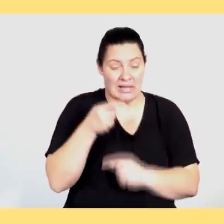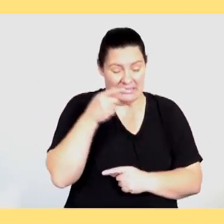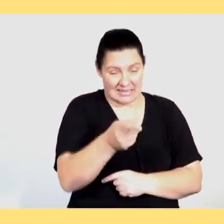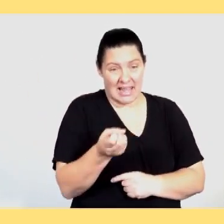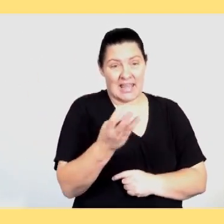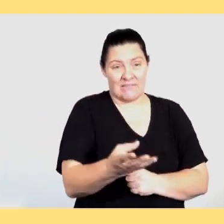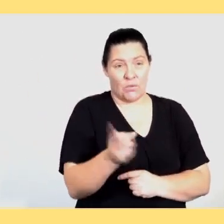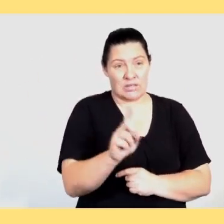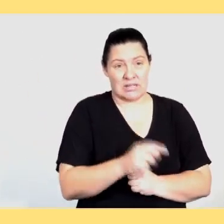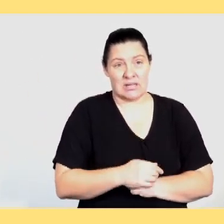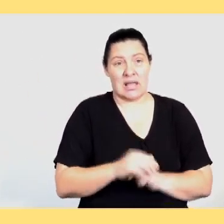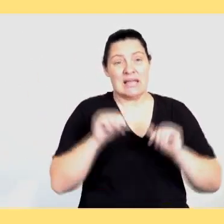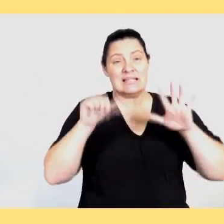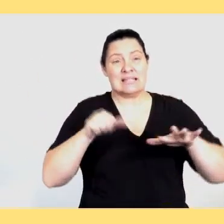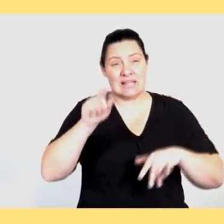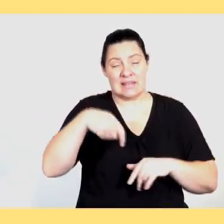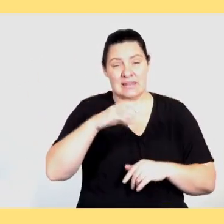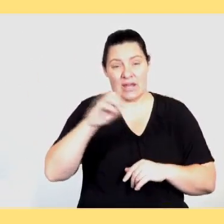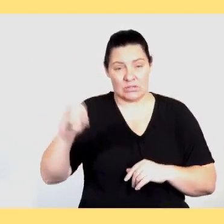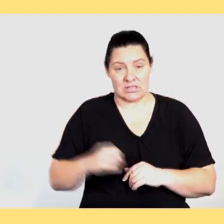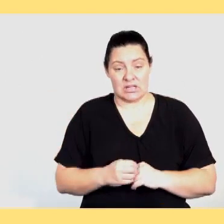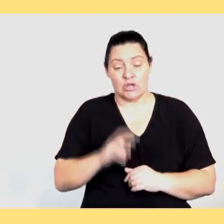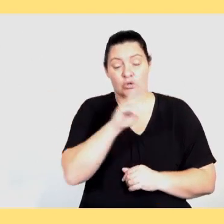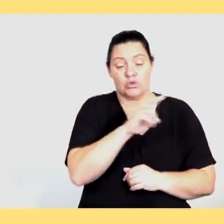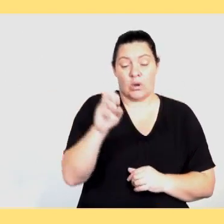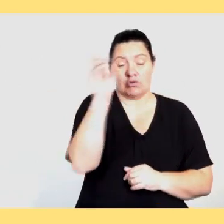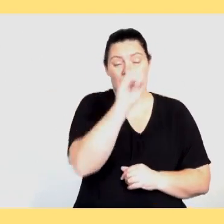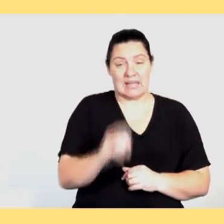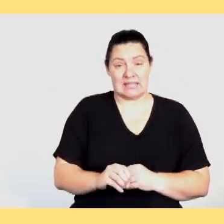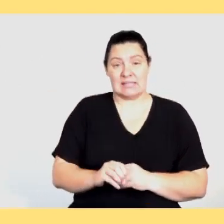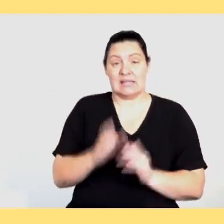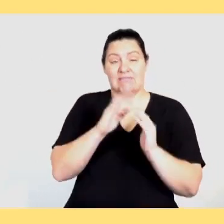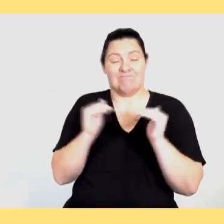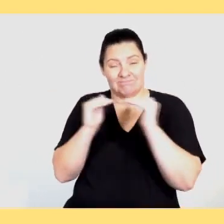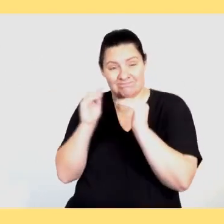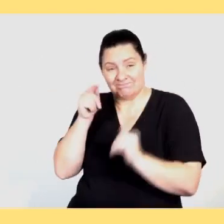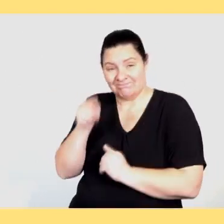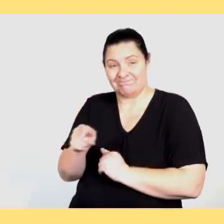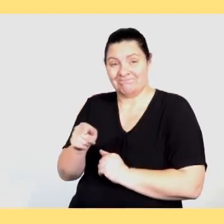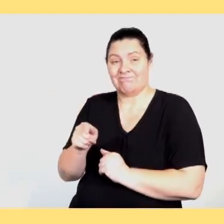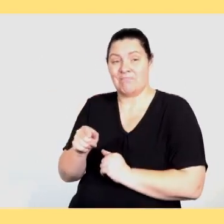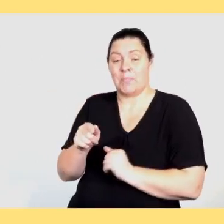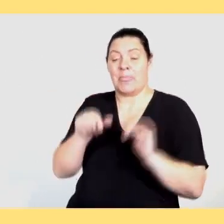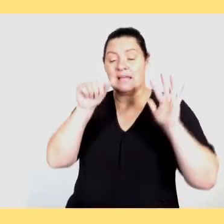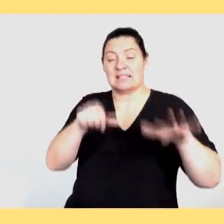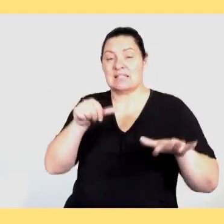is what I'm given here as 16,000. So the 200% is equivalent to